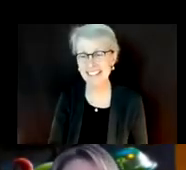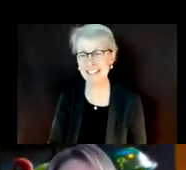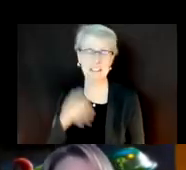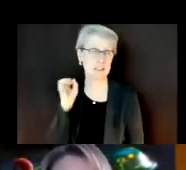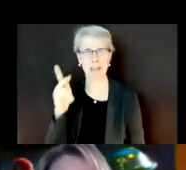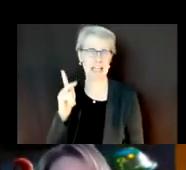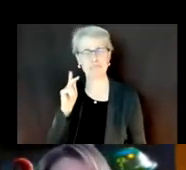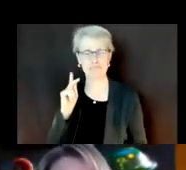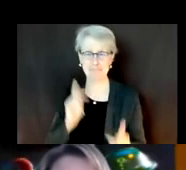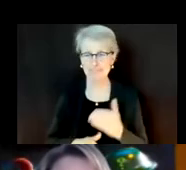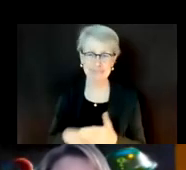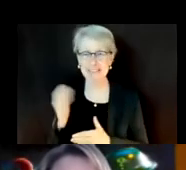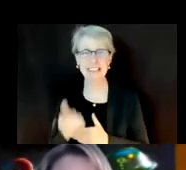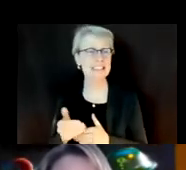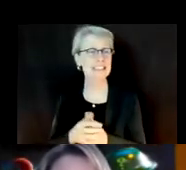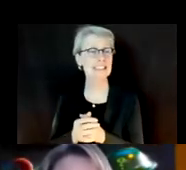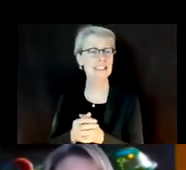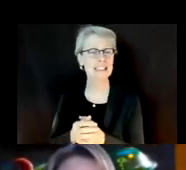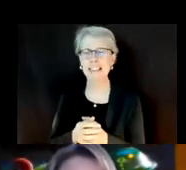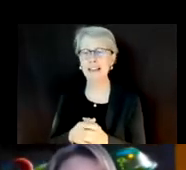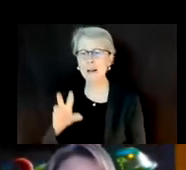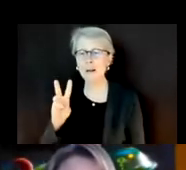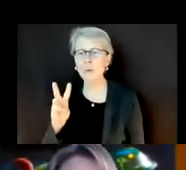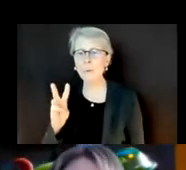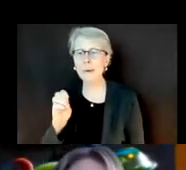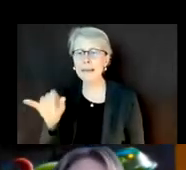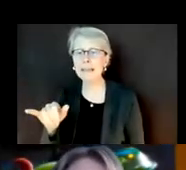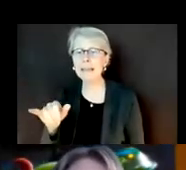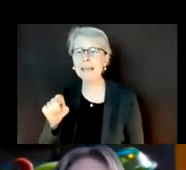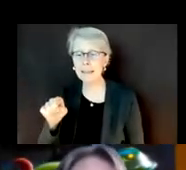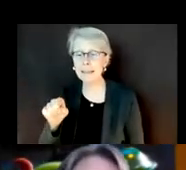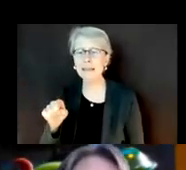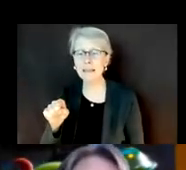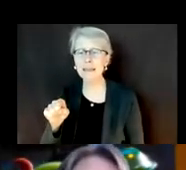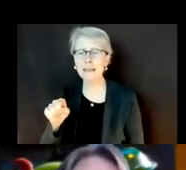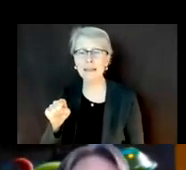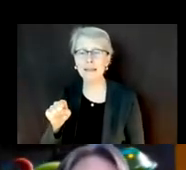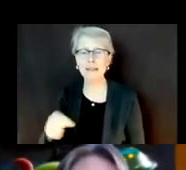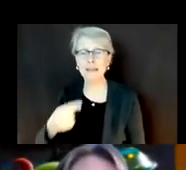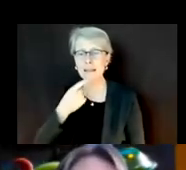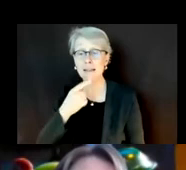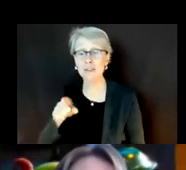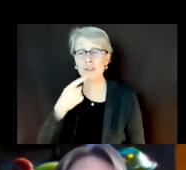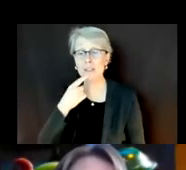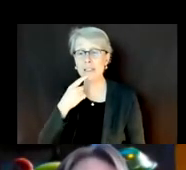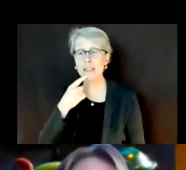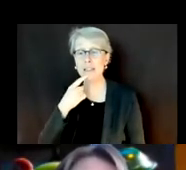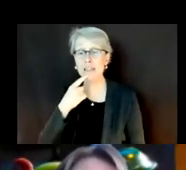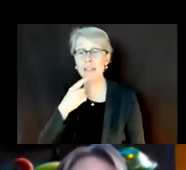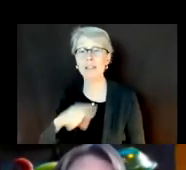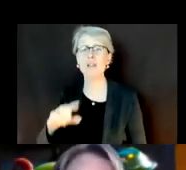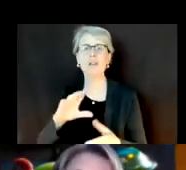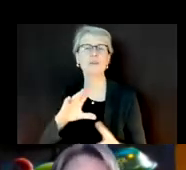rocking this. Okay, our good friend Wendy's here, championing Story Hive, and just saying the Story Hive